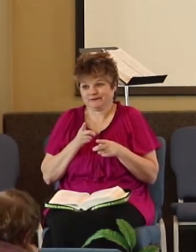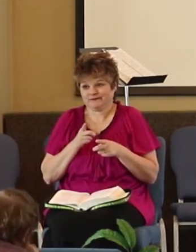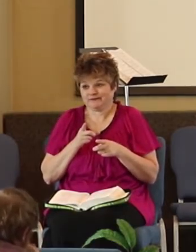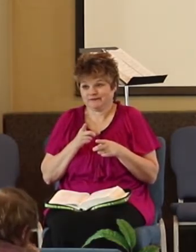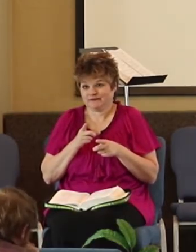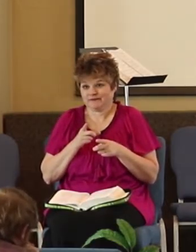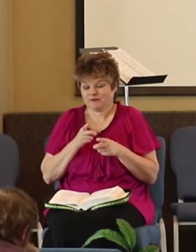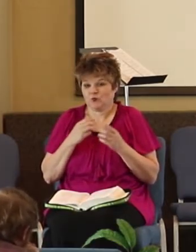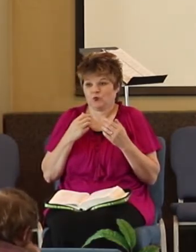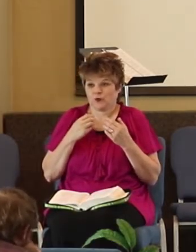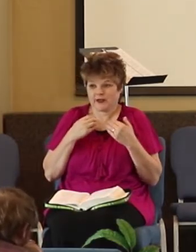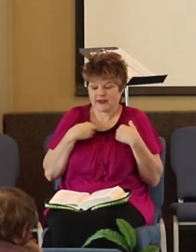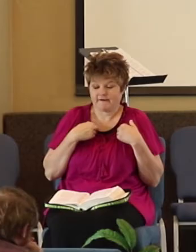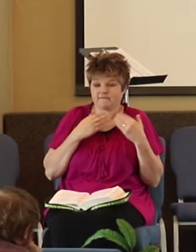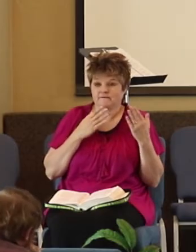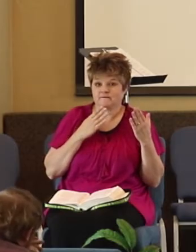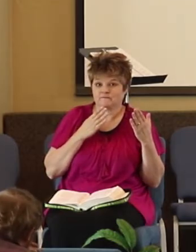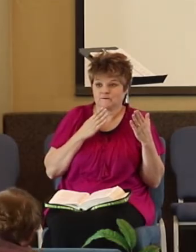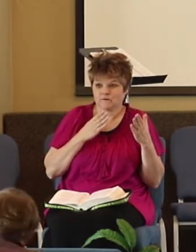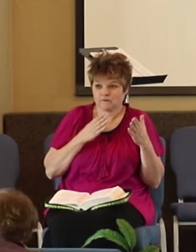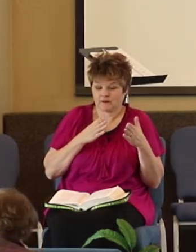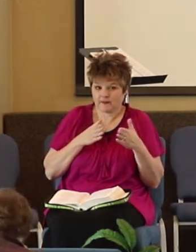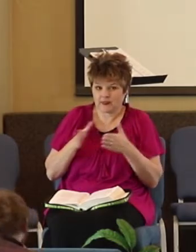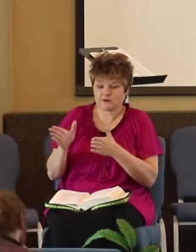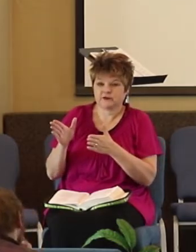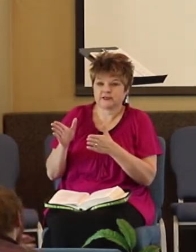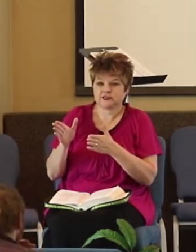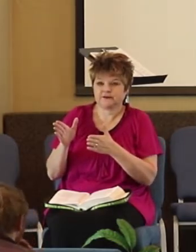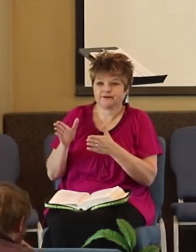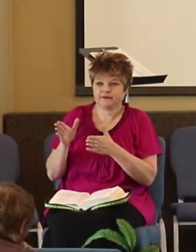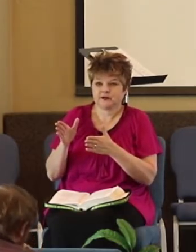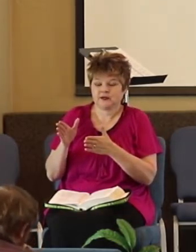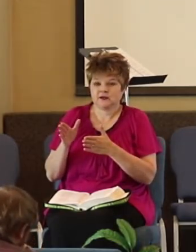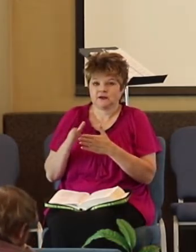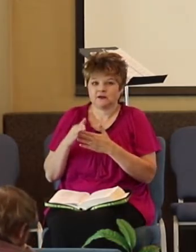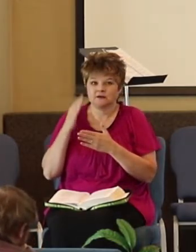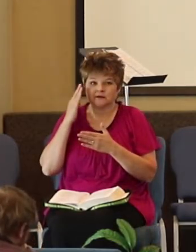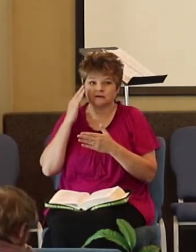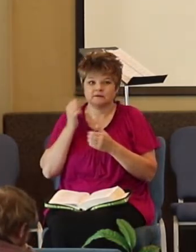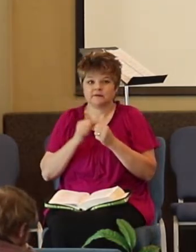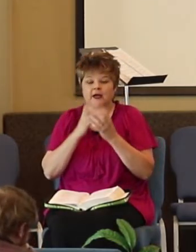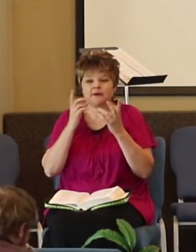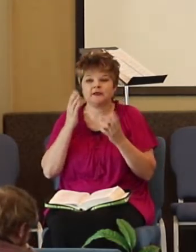We have a direction. How many of you know which direction Manhattan is?